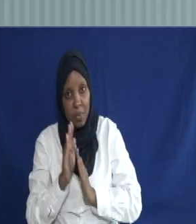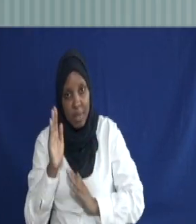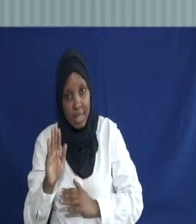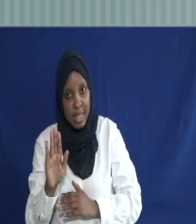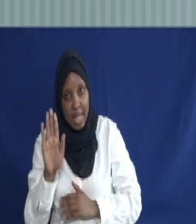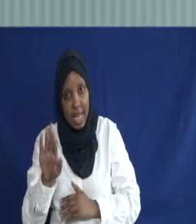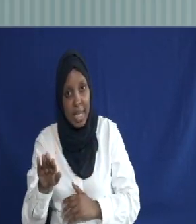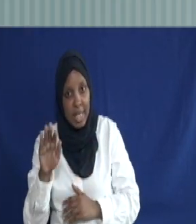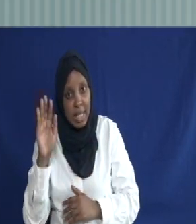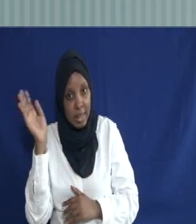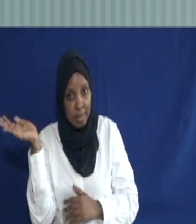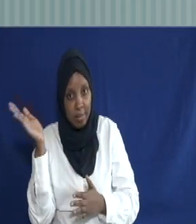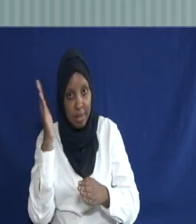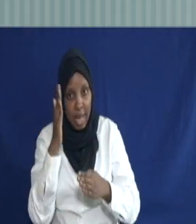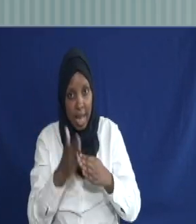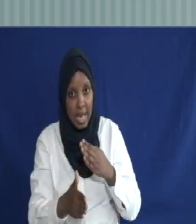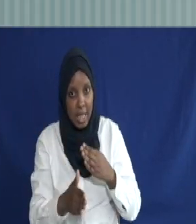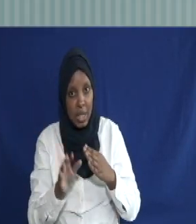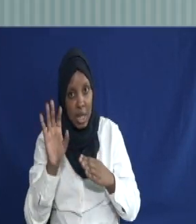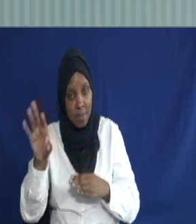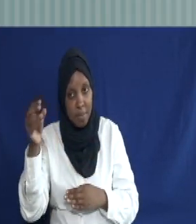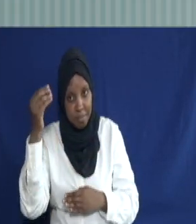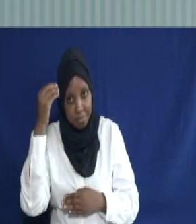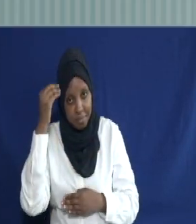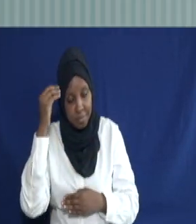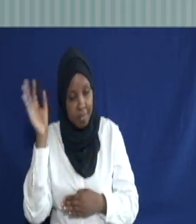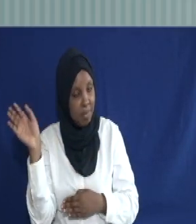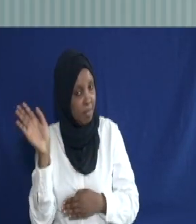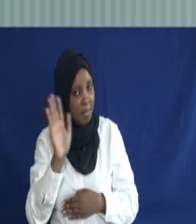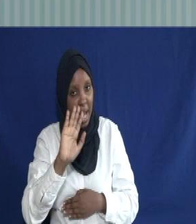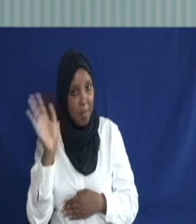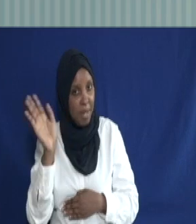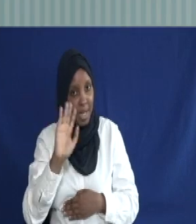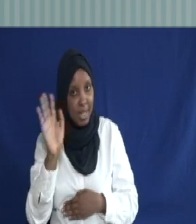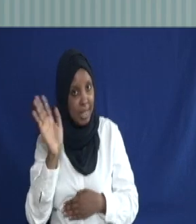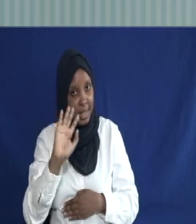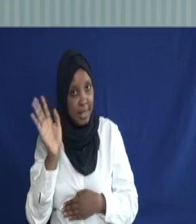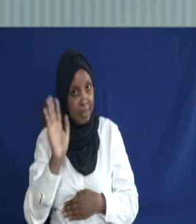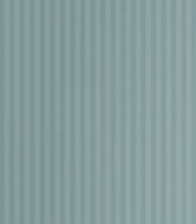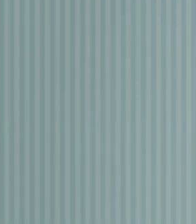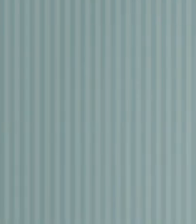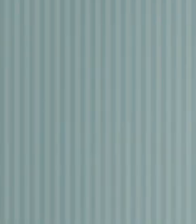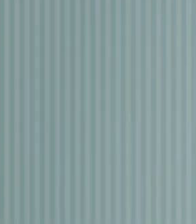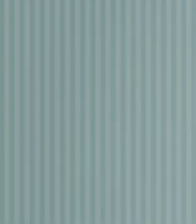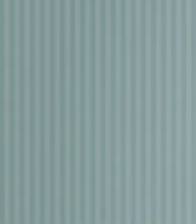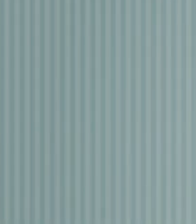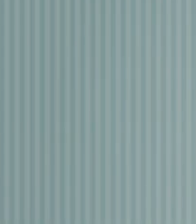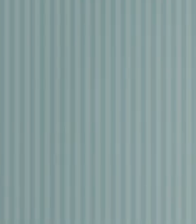our lesson for today. See you next time. Bye bye.